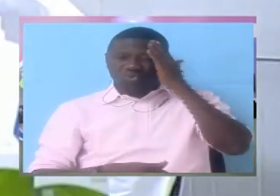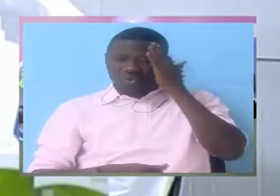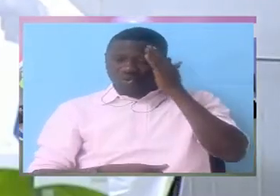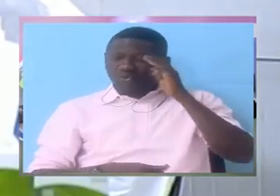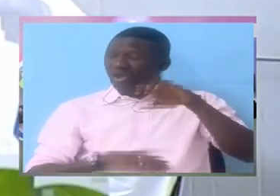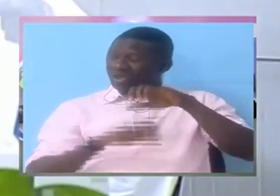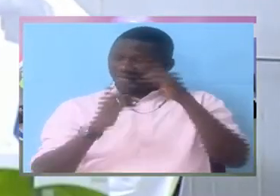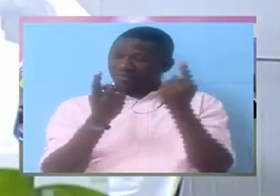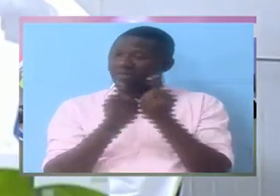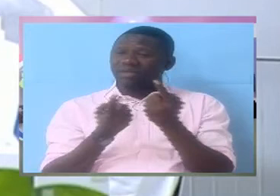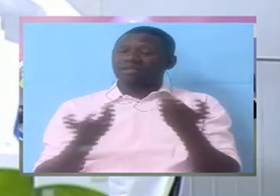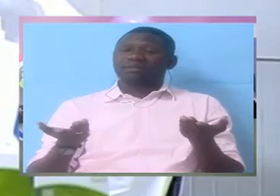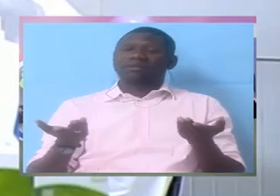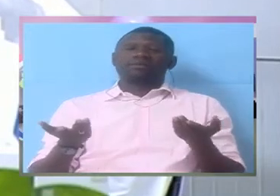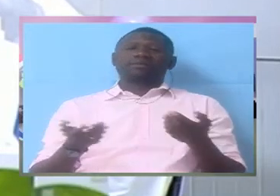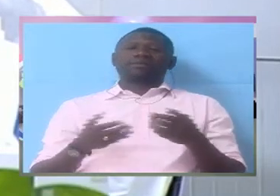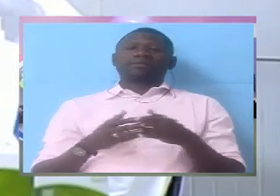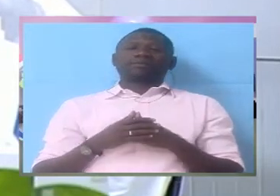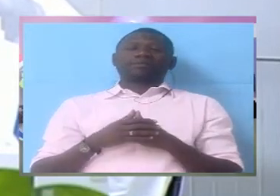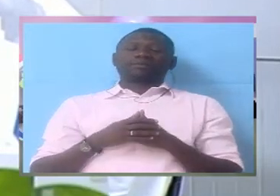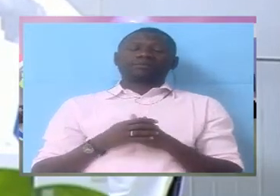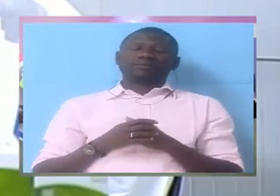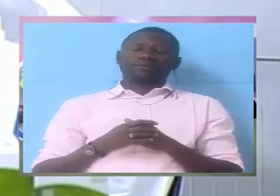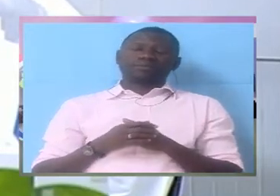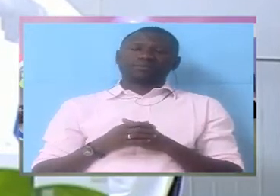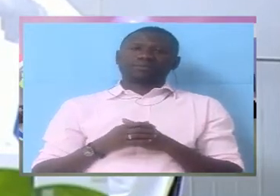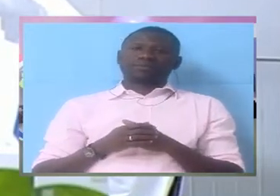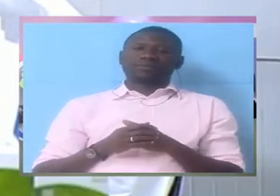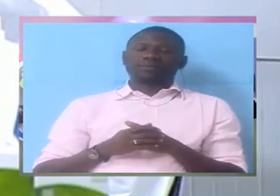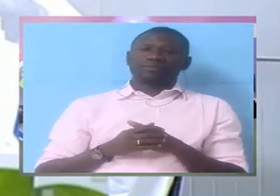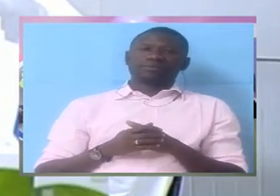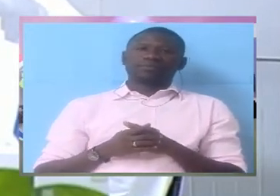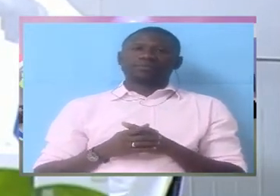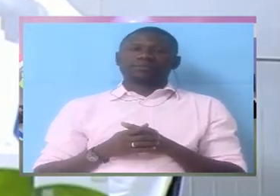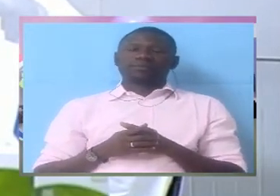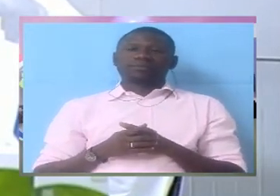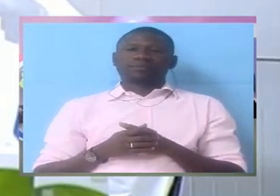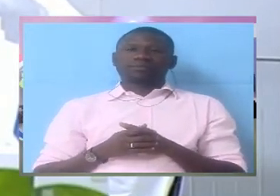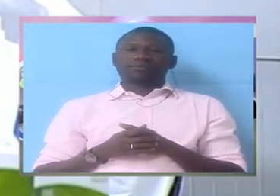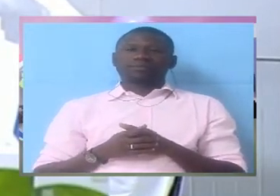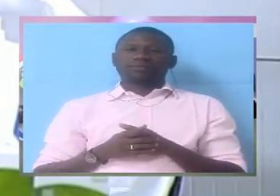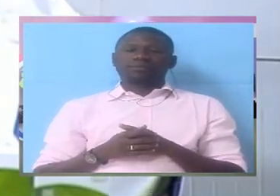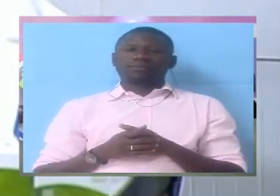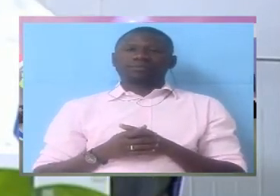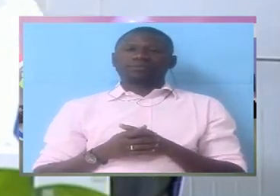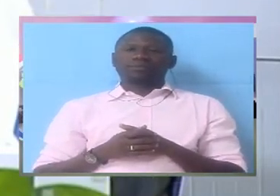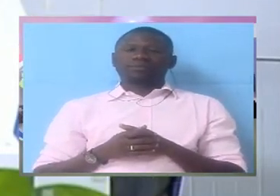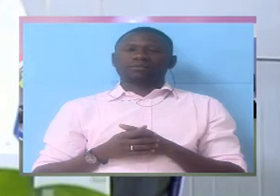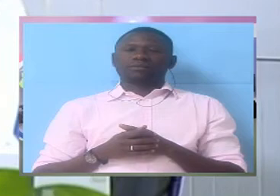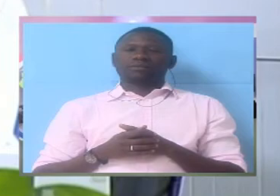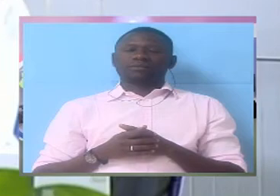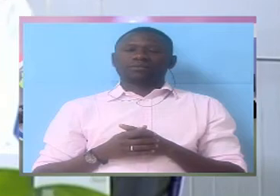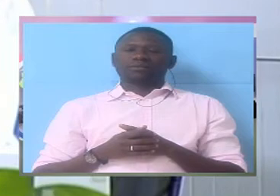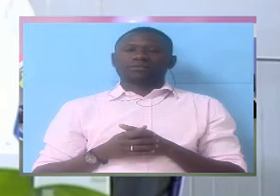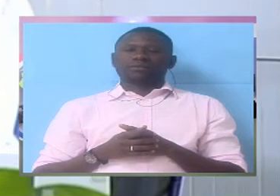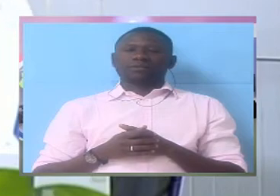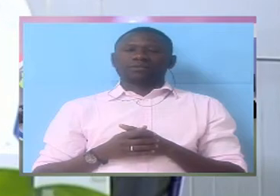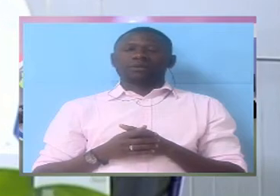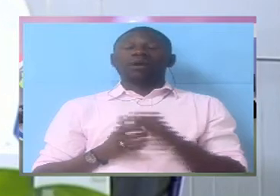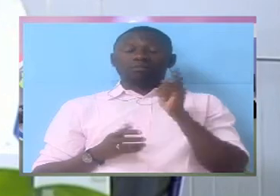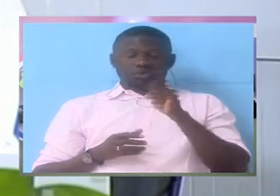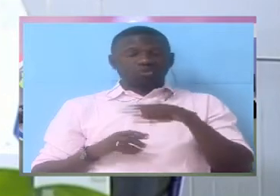palaso, dalilo ya itandileko, itanyanta kela moliti, menyanta kolu lona. But there can be an